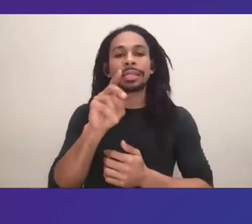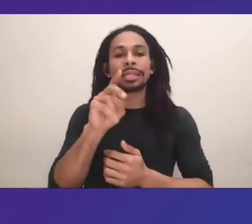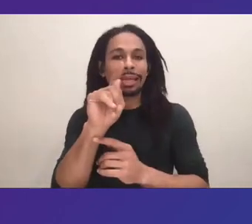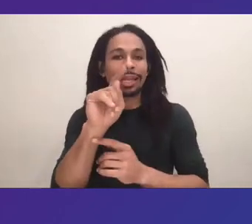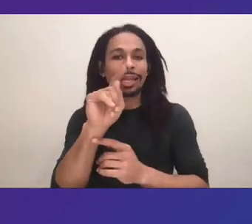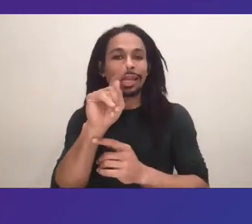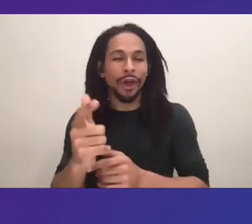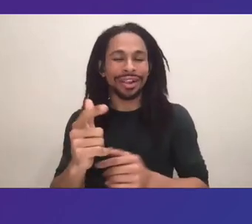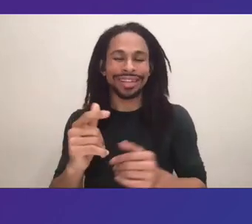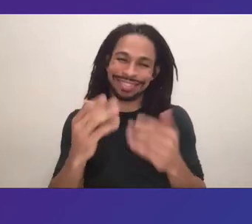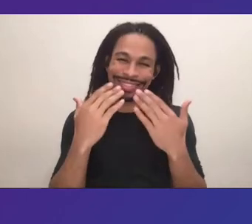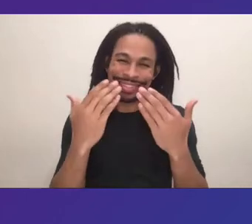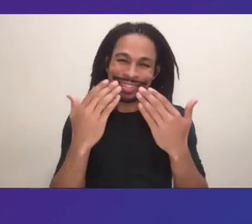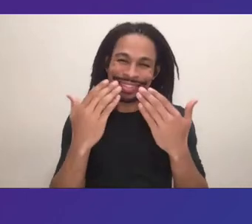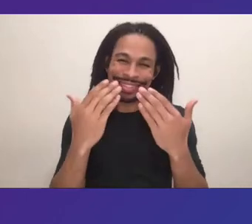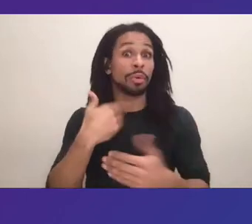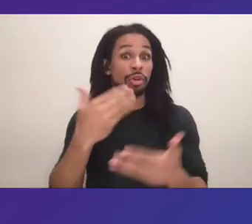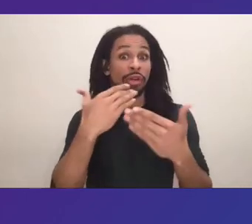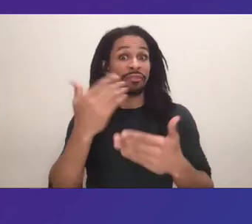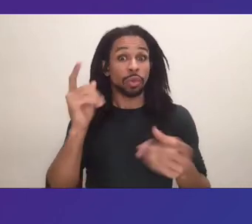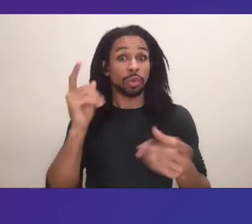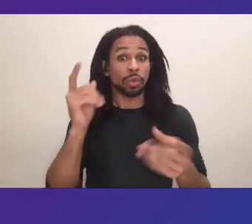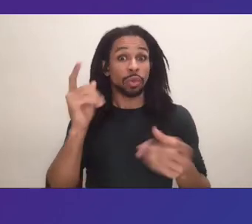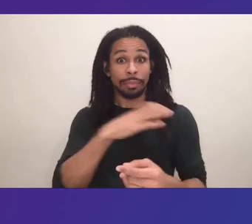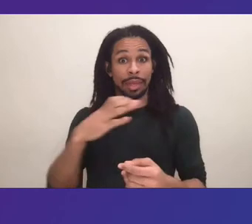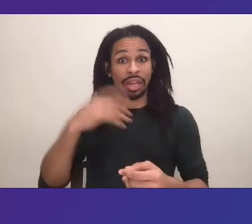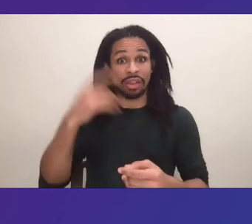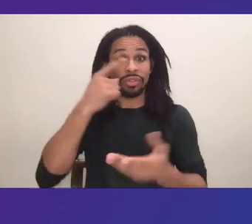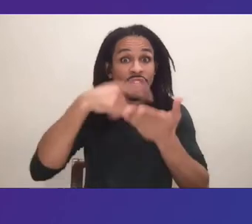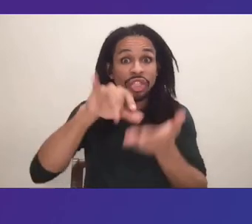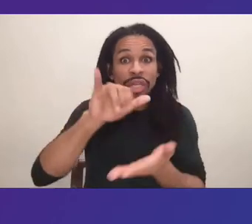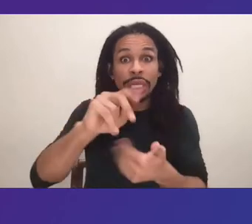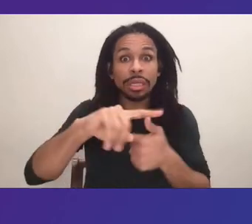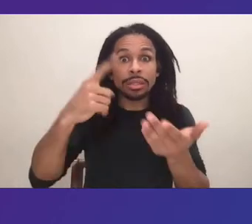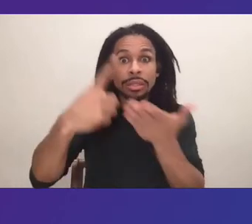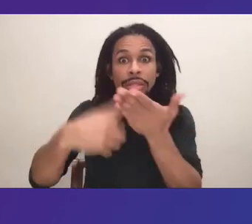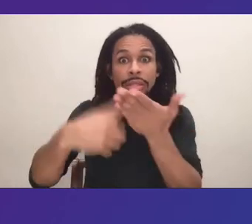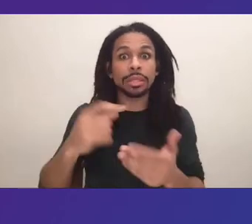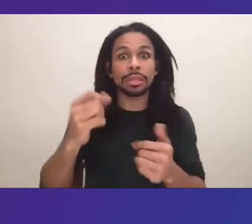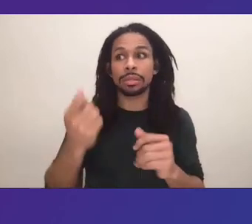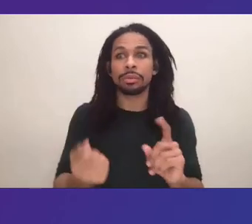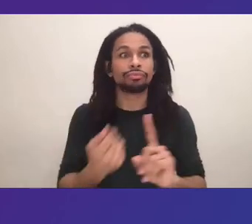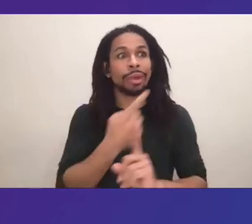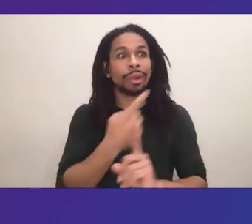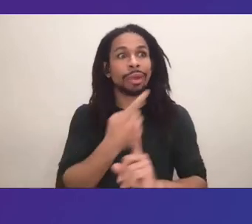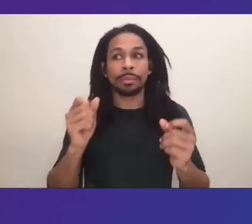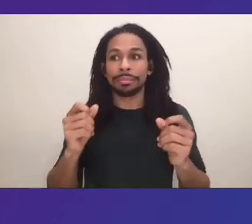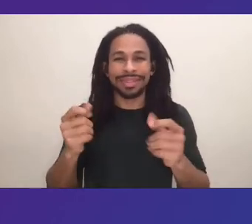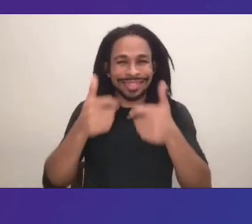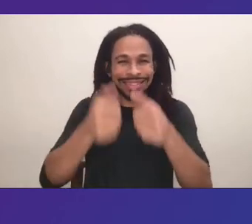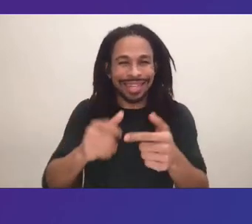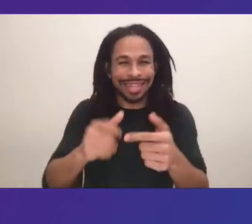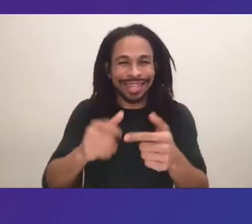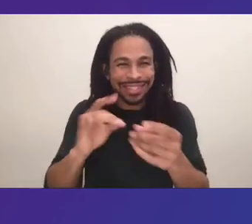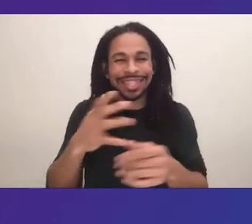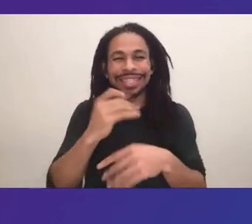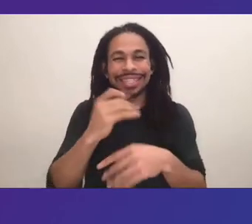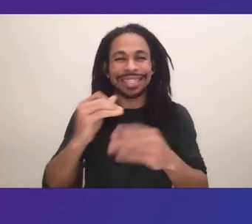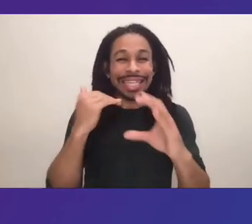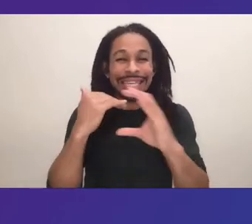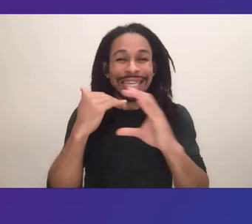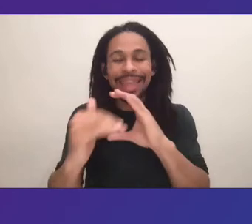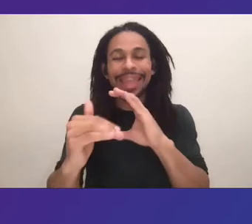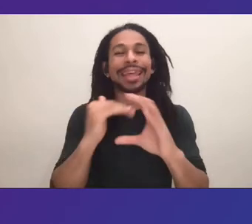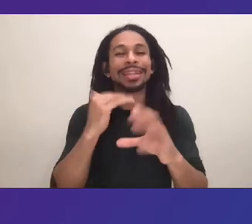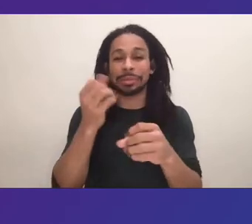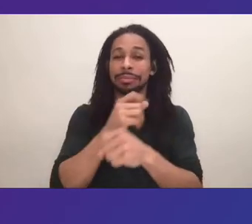committee for all of the check-ins and discussion and random text messages and emails that they fielded to be able to make sure that we were